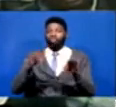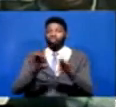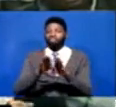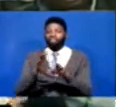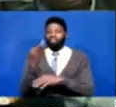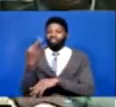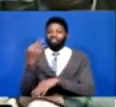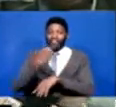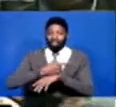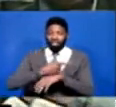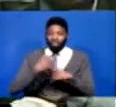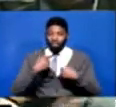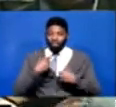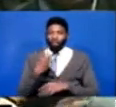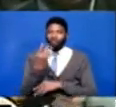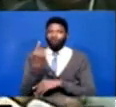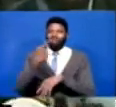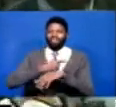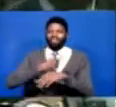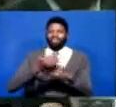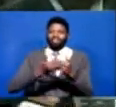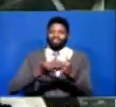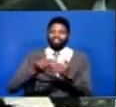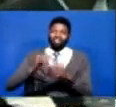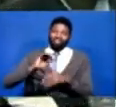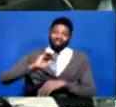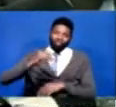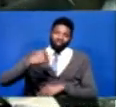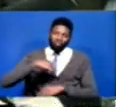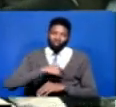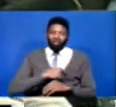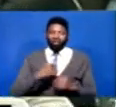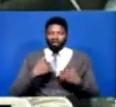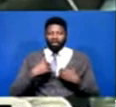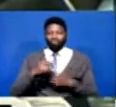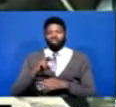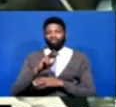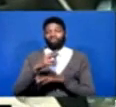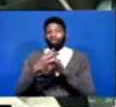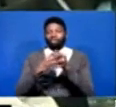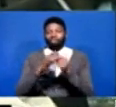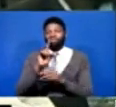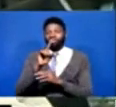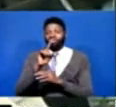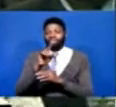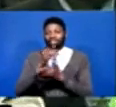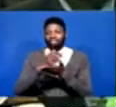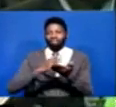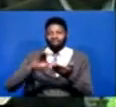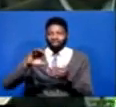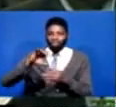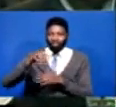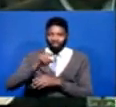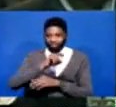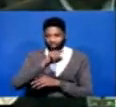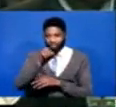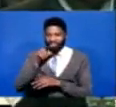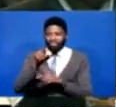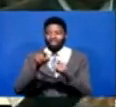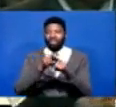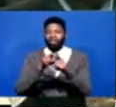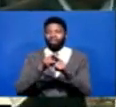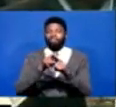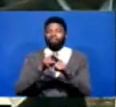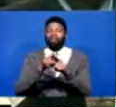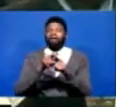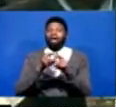has 4 more days to go. We have 291 constituencies to read. We have read one. How many forms